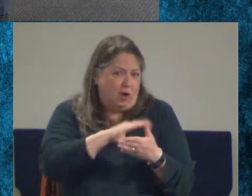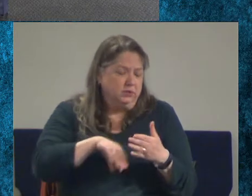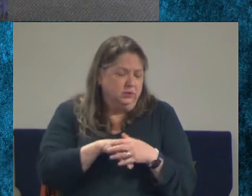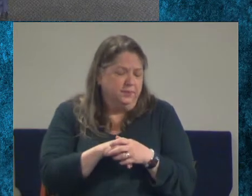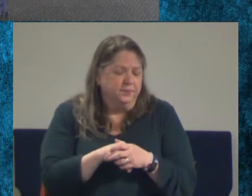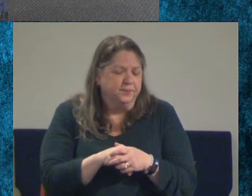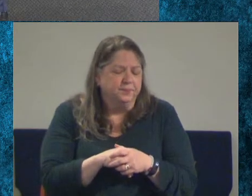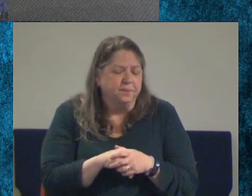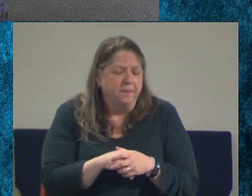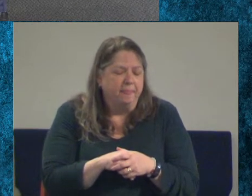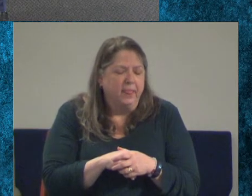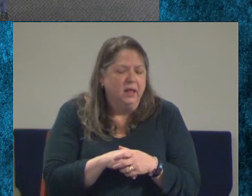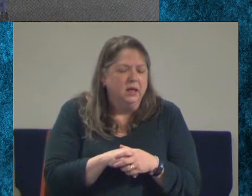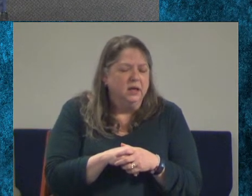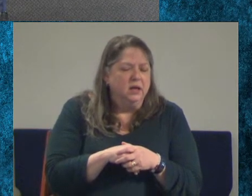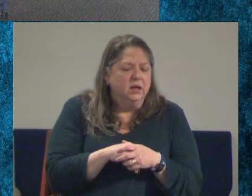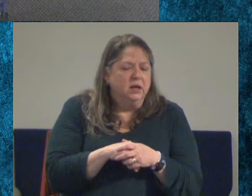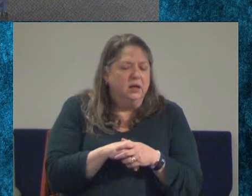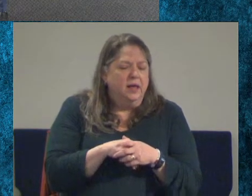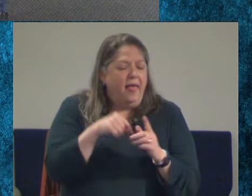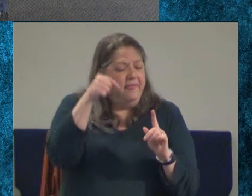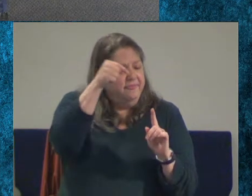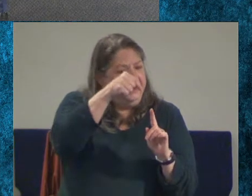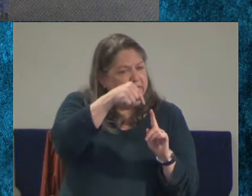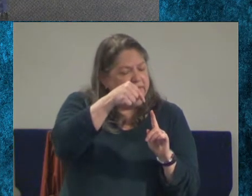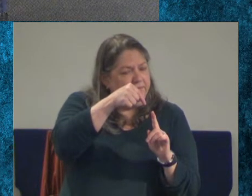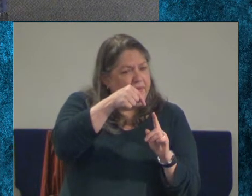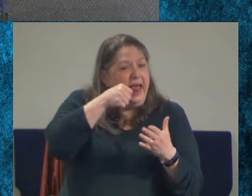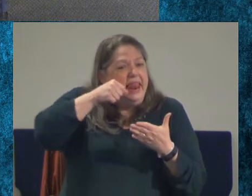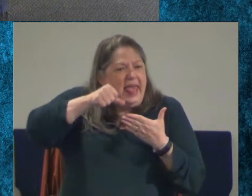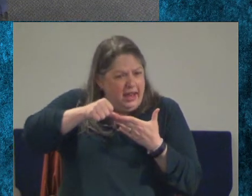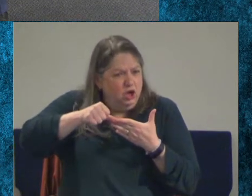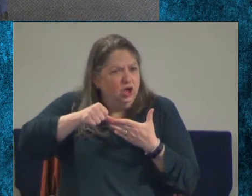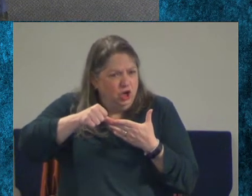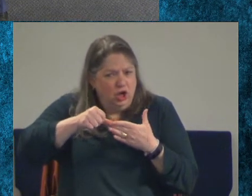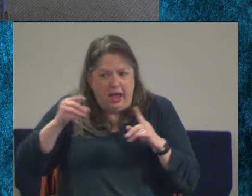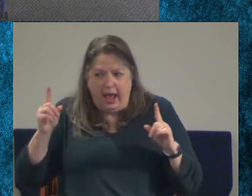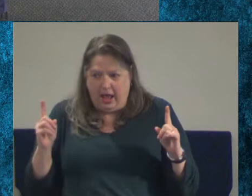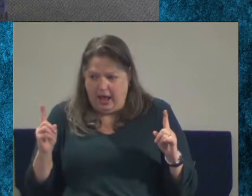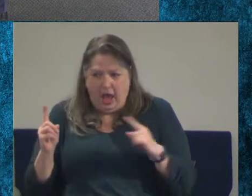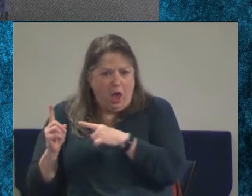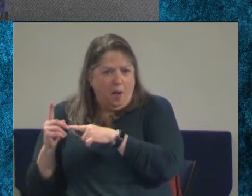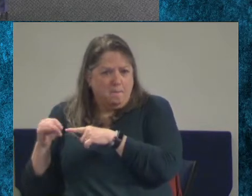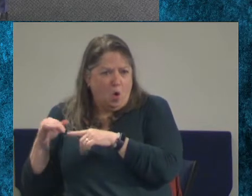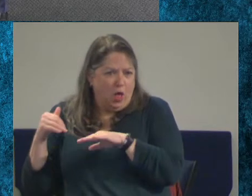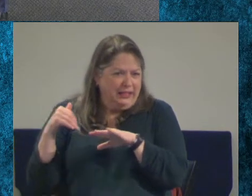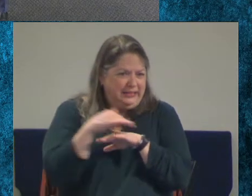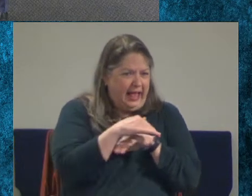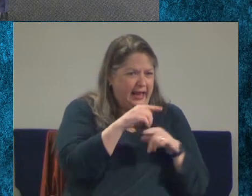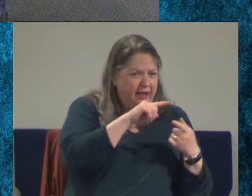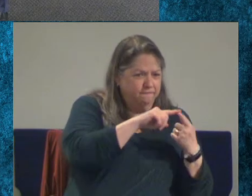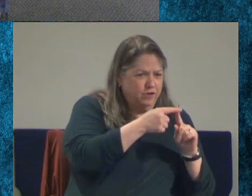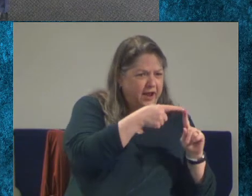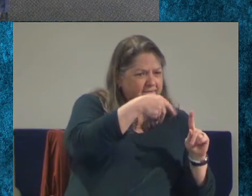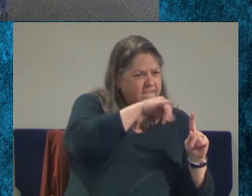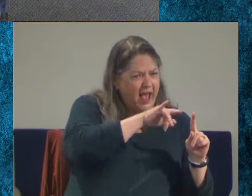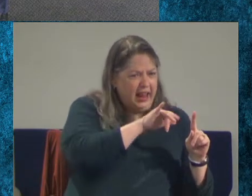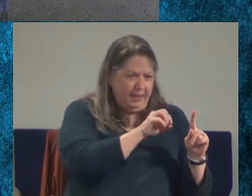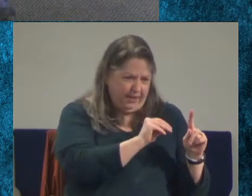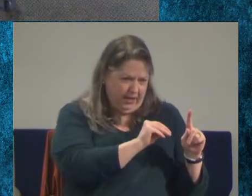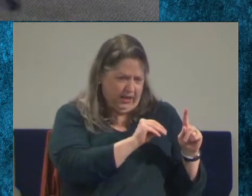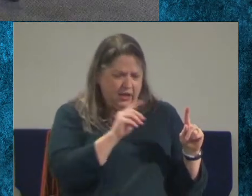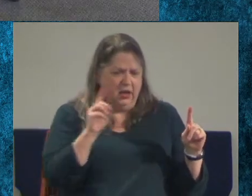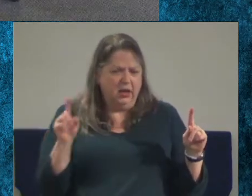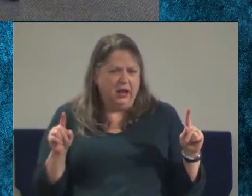this epistle from Paul to Philemon. But before we do that, would you please stand with me and join me in prayer? We'll title this